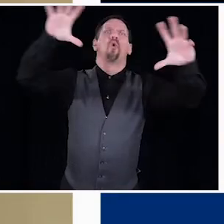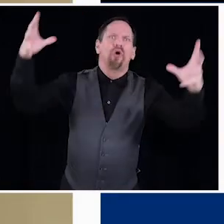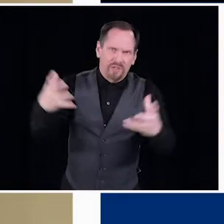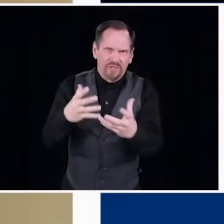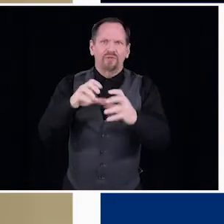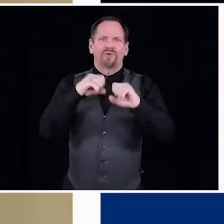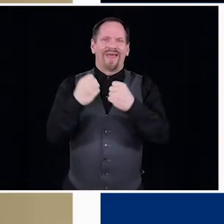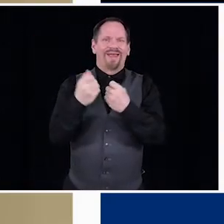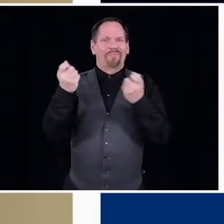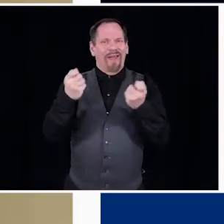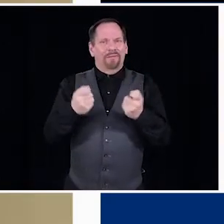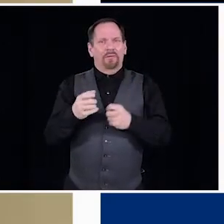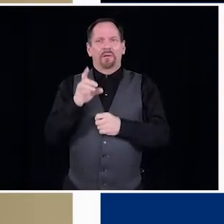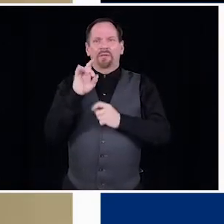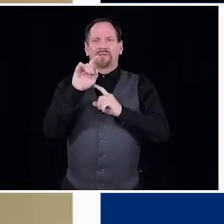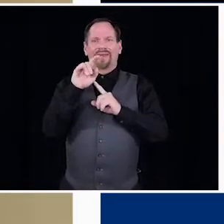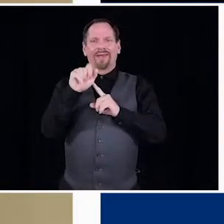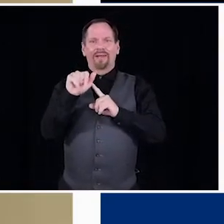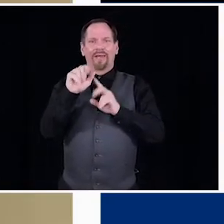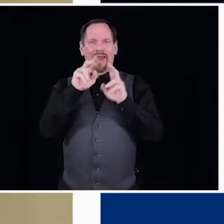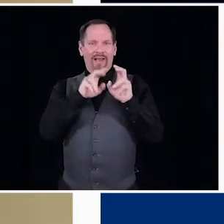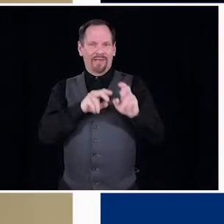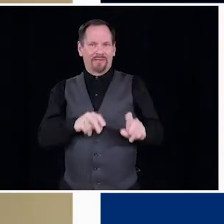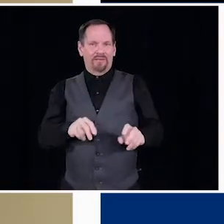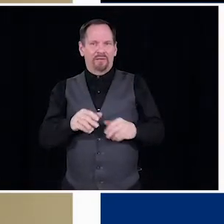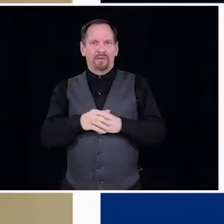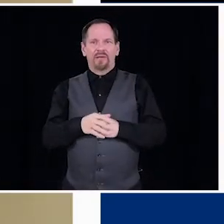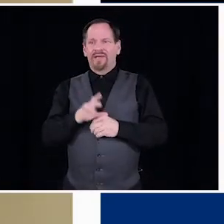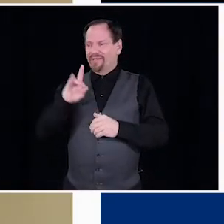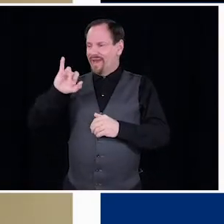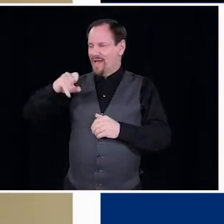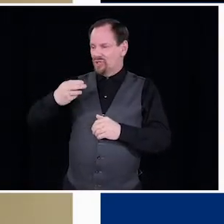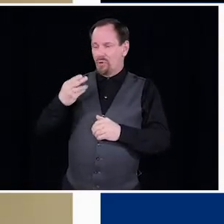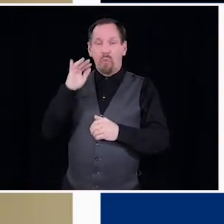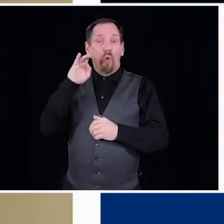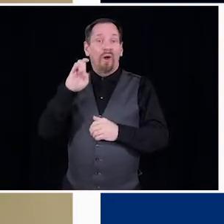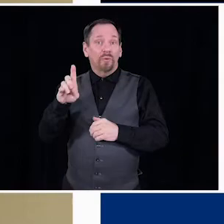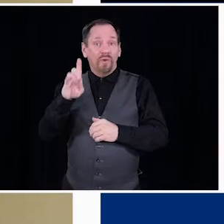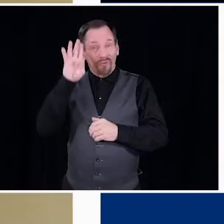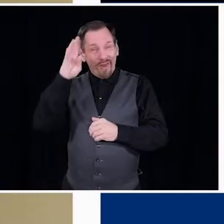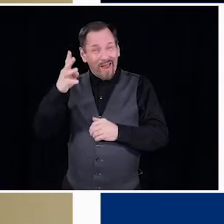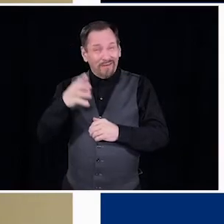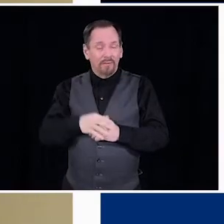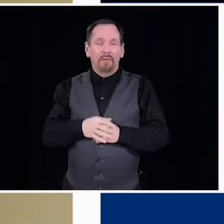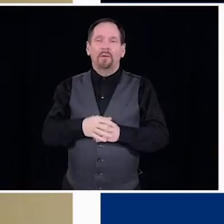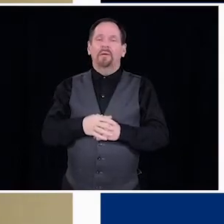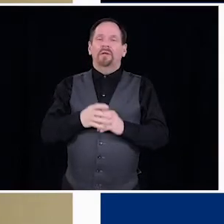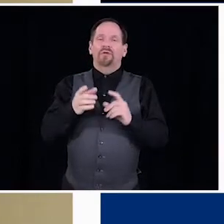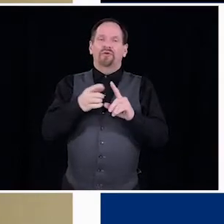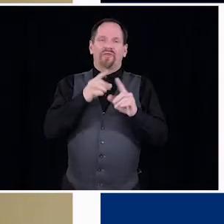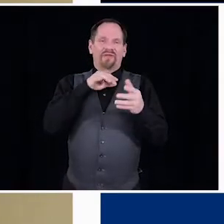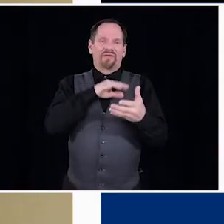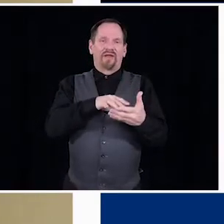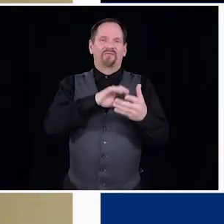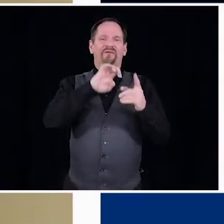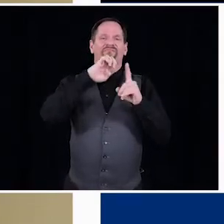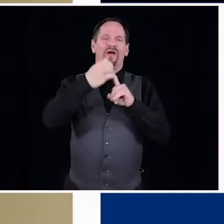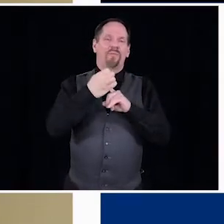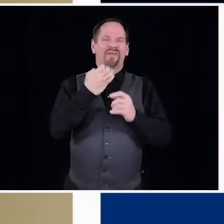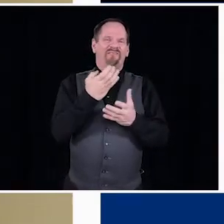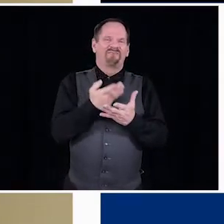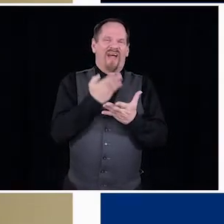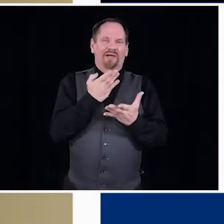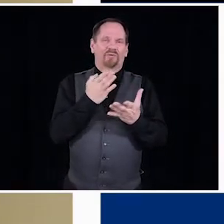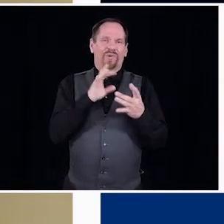pandemic. From the data analytics of the indispensable dashboard to the studies on environmental effects of shelter